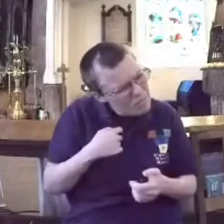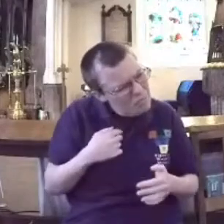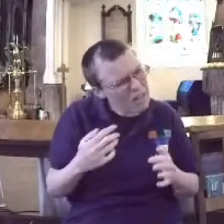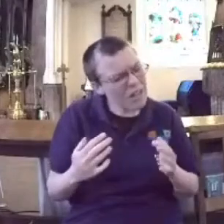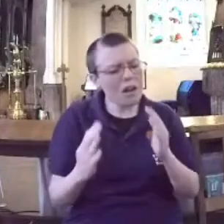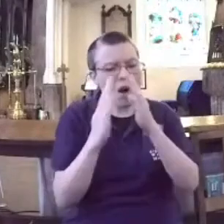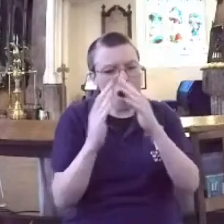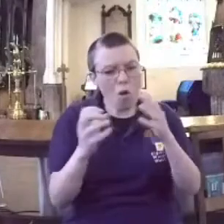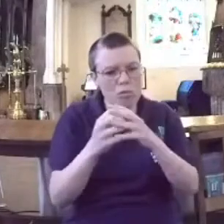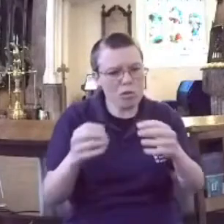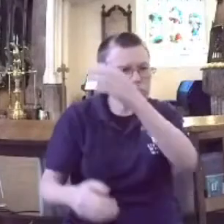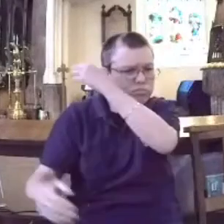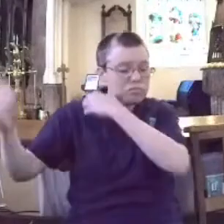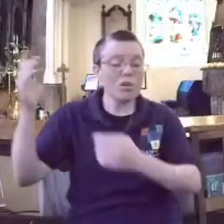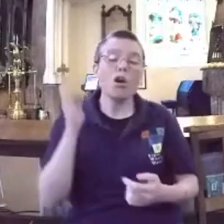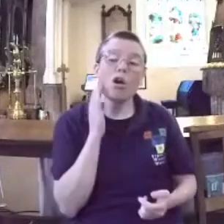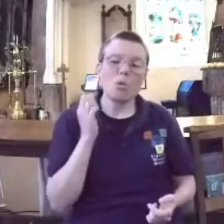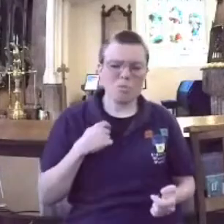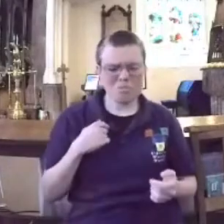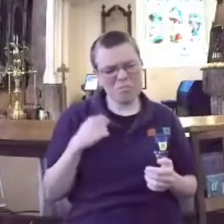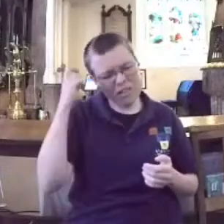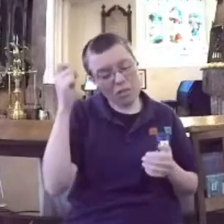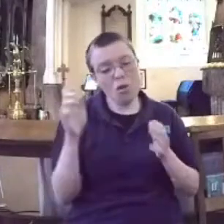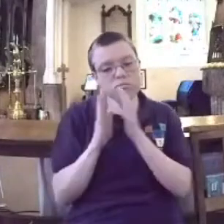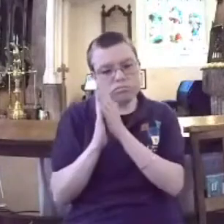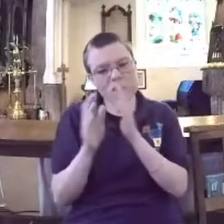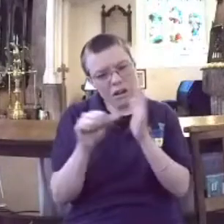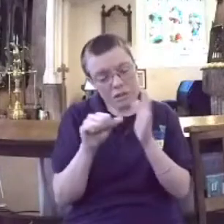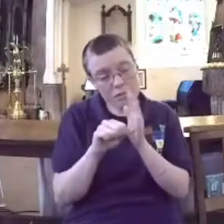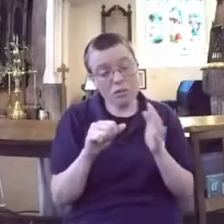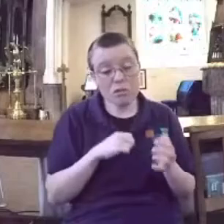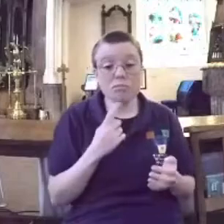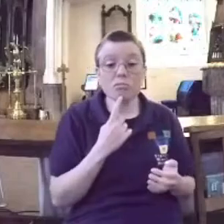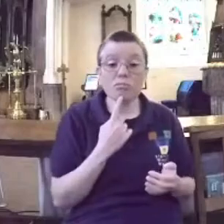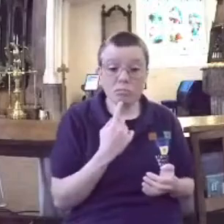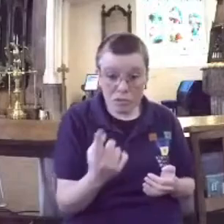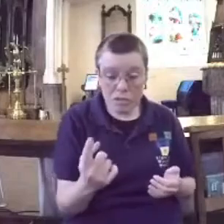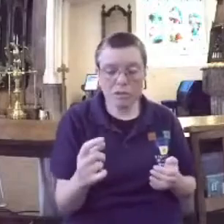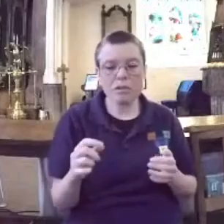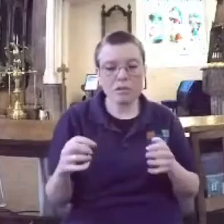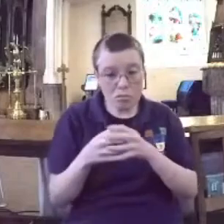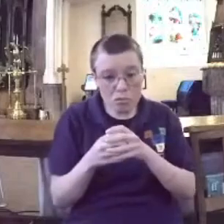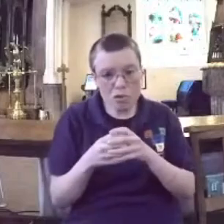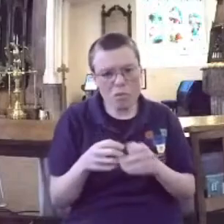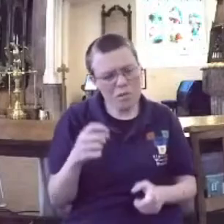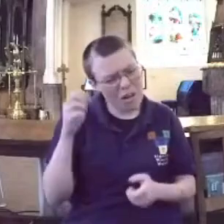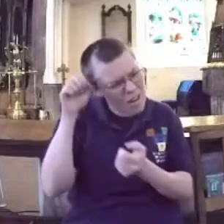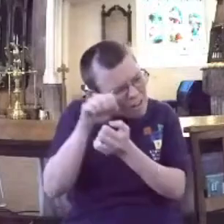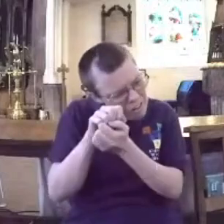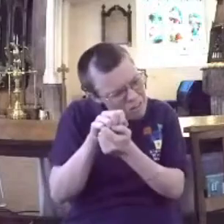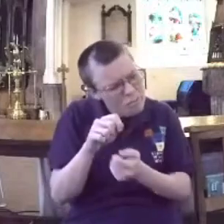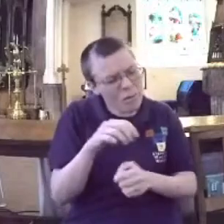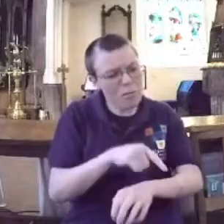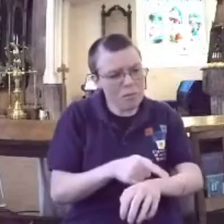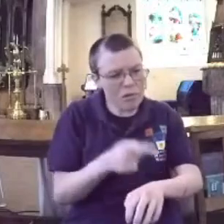would share with the members of the group and they would pray for me. I really value the time that we spend praying for one another, and I